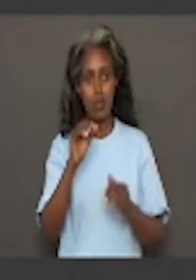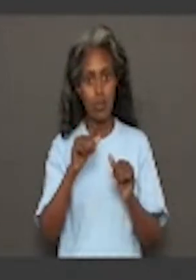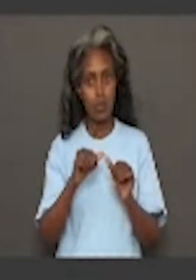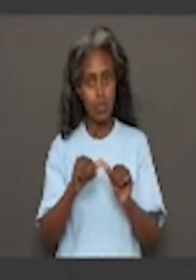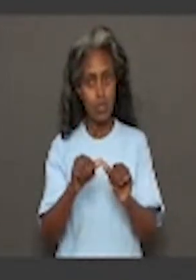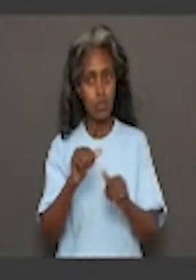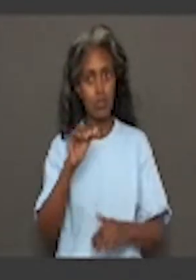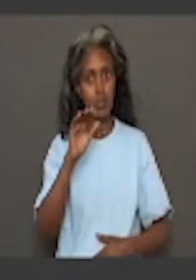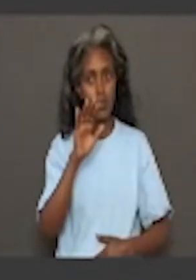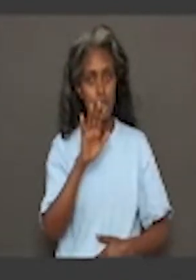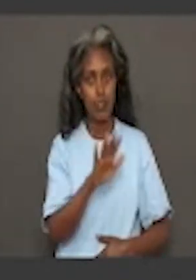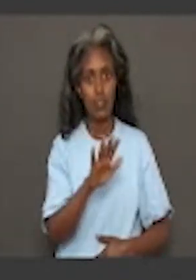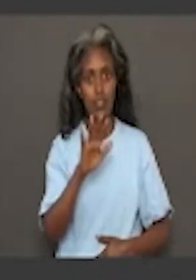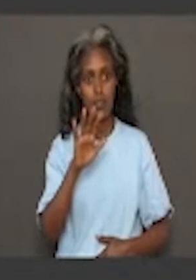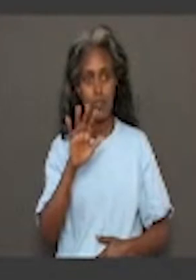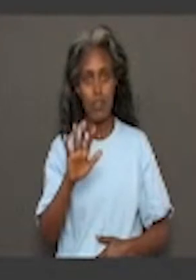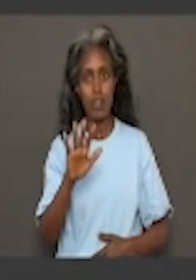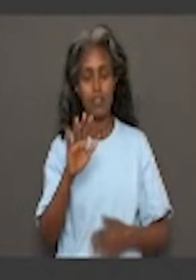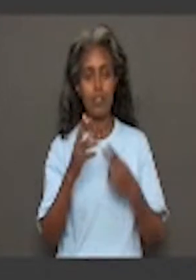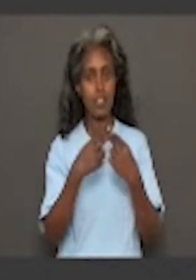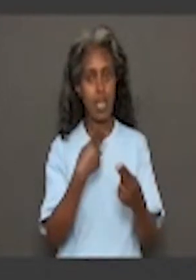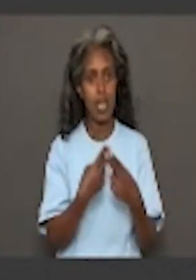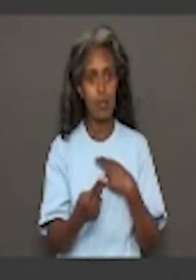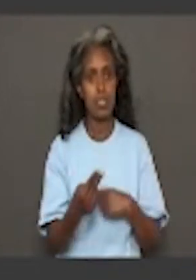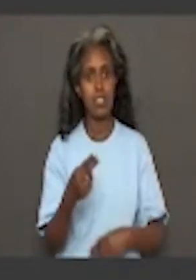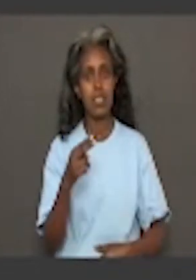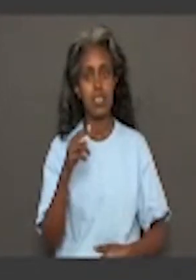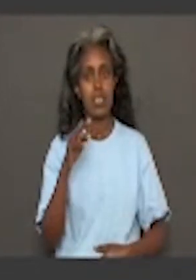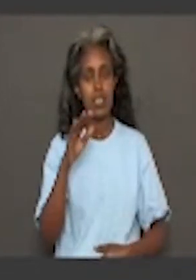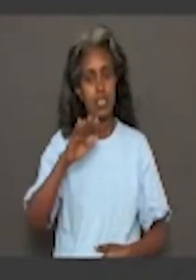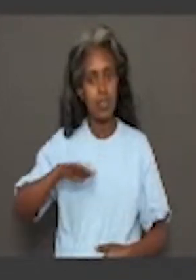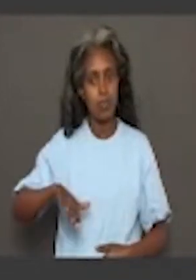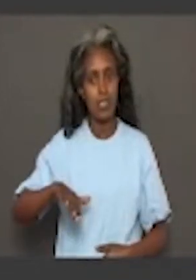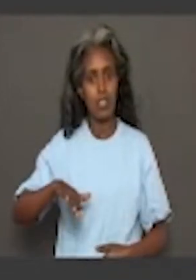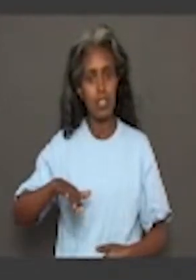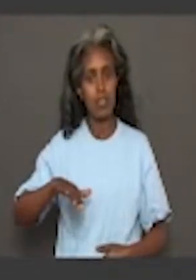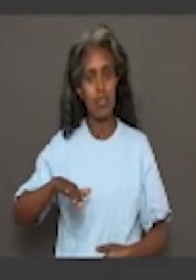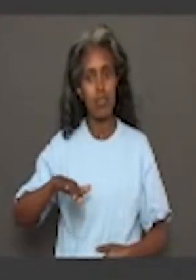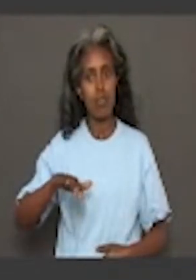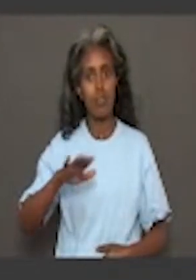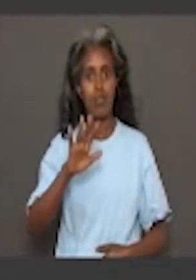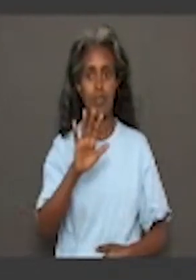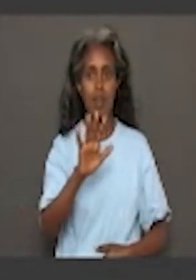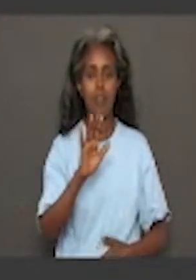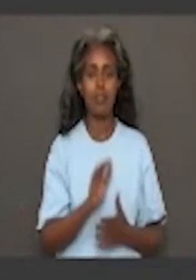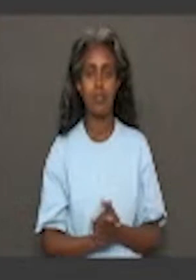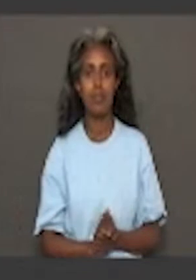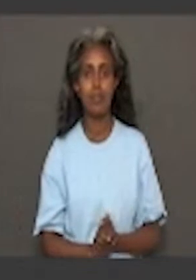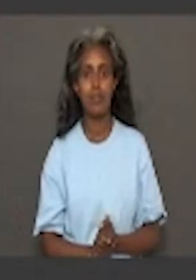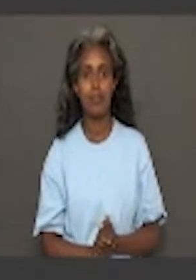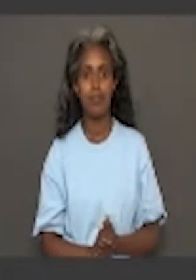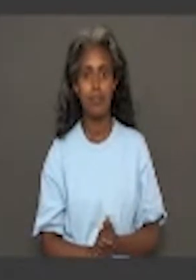into 50 5 times with a remainder of